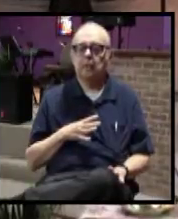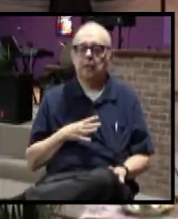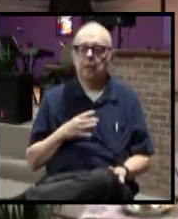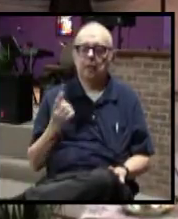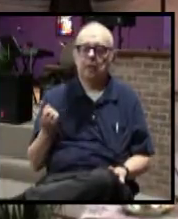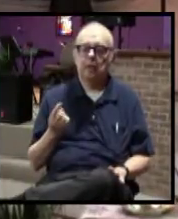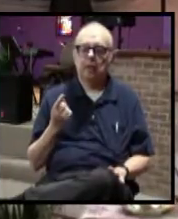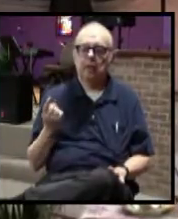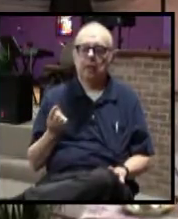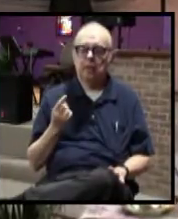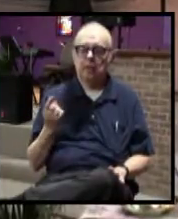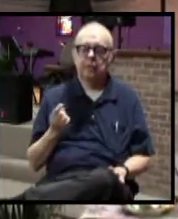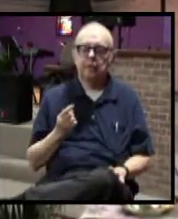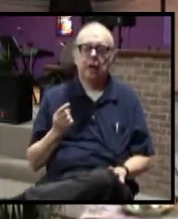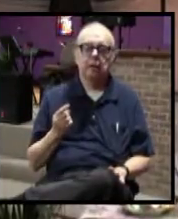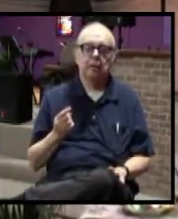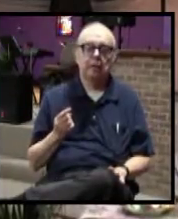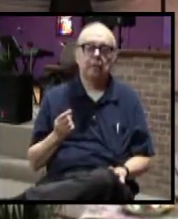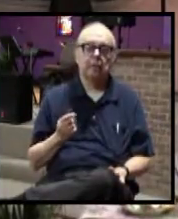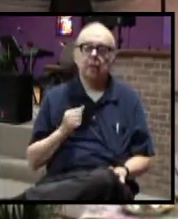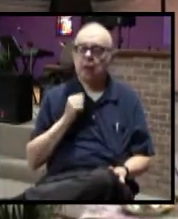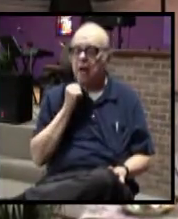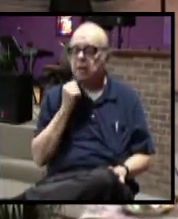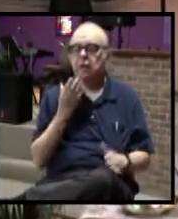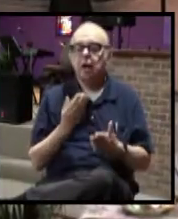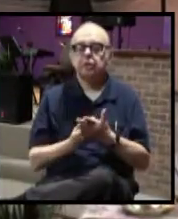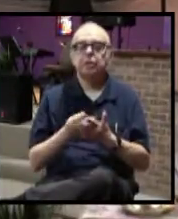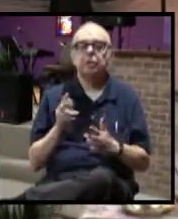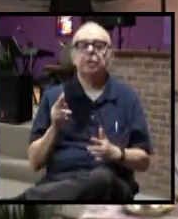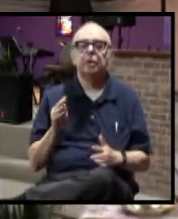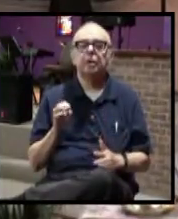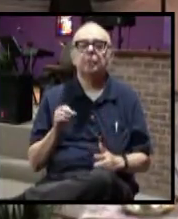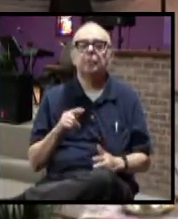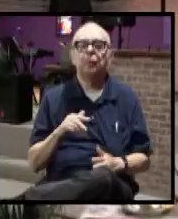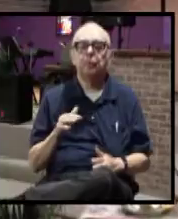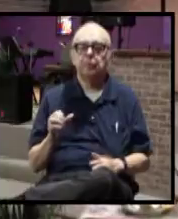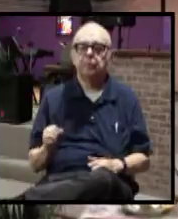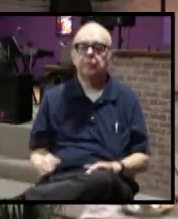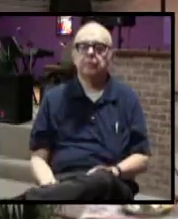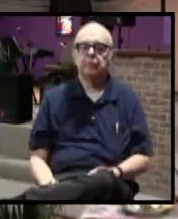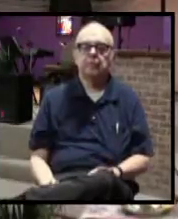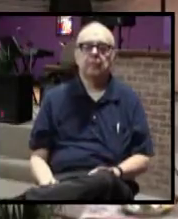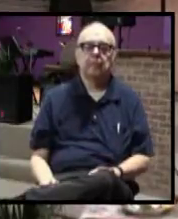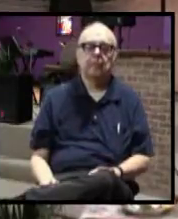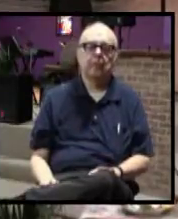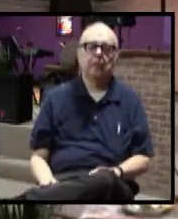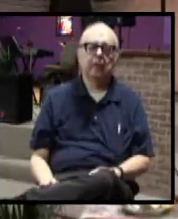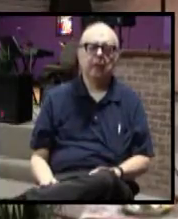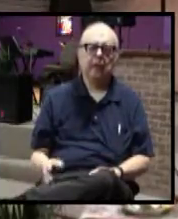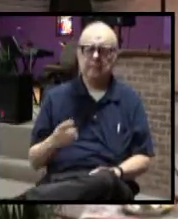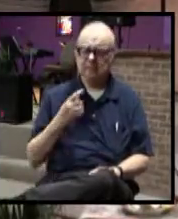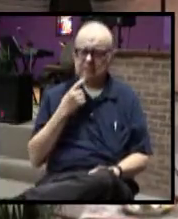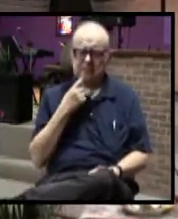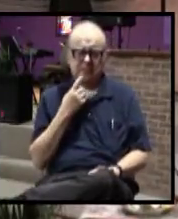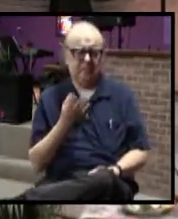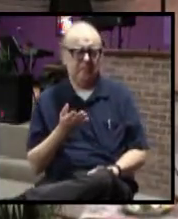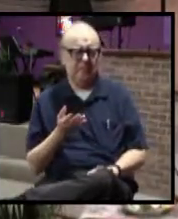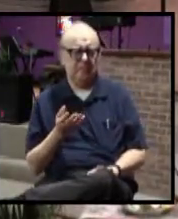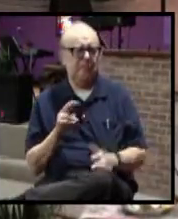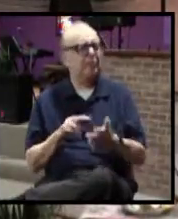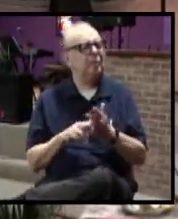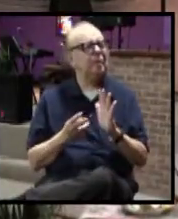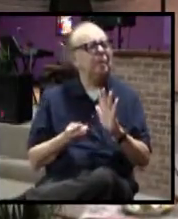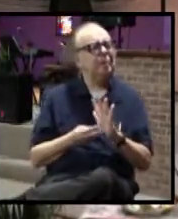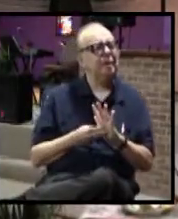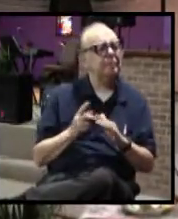woman, but she was a woman of loose morals. Okay. Now you say,